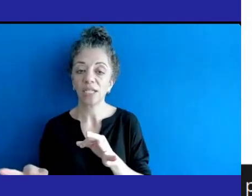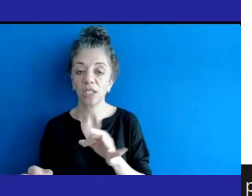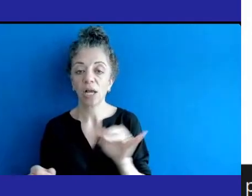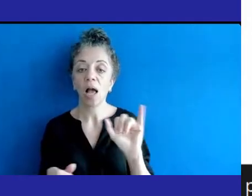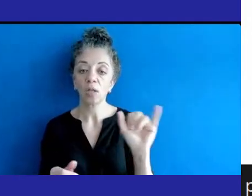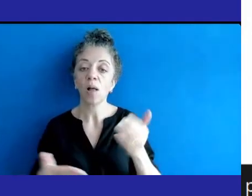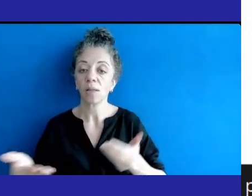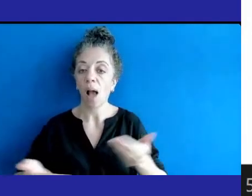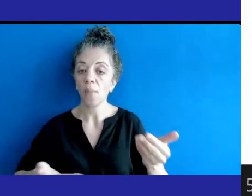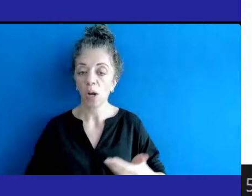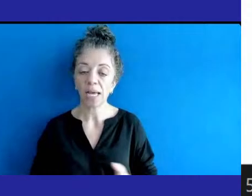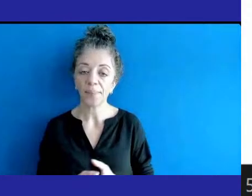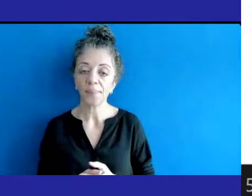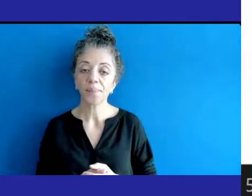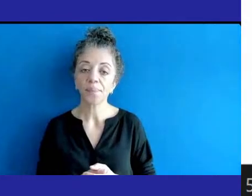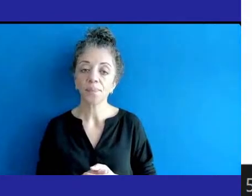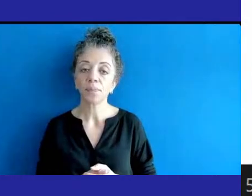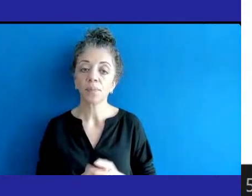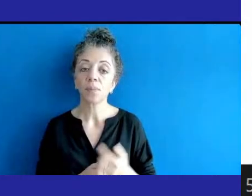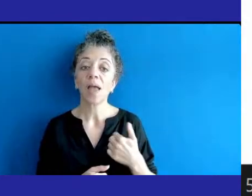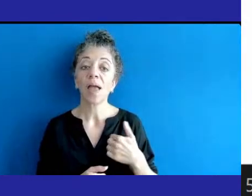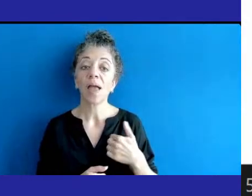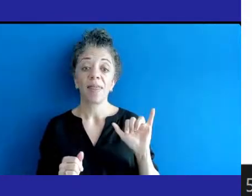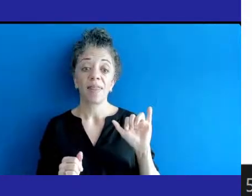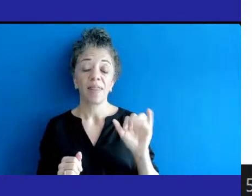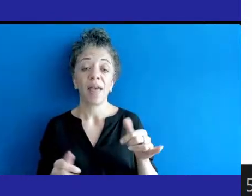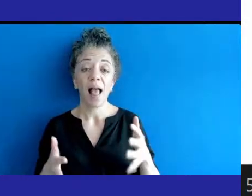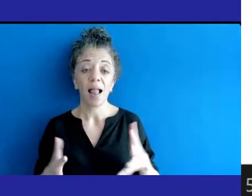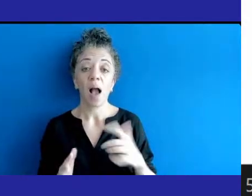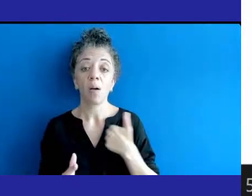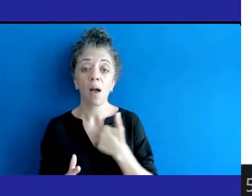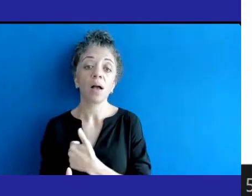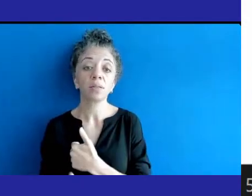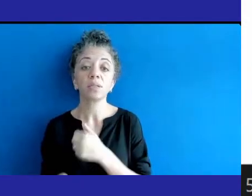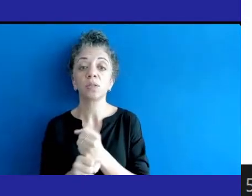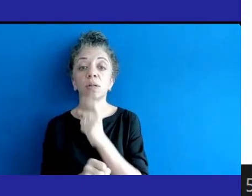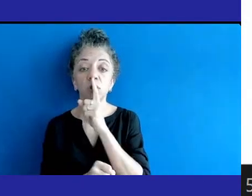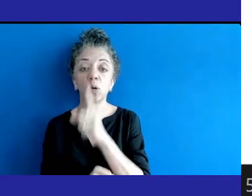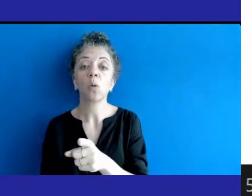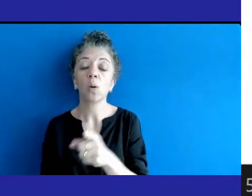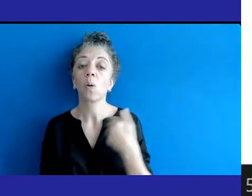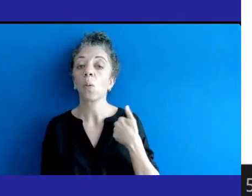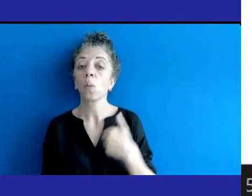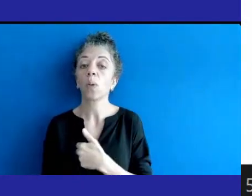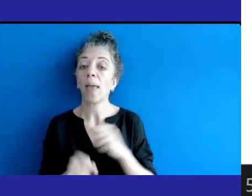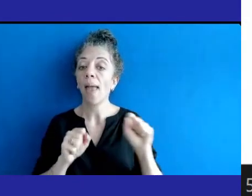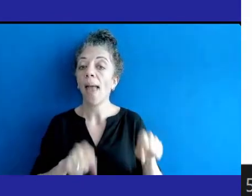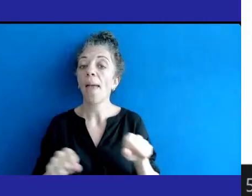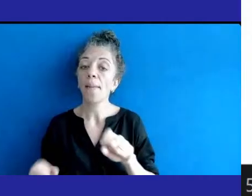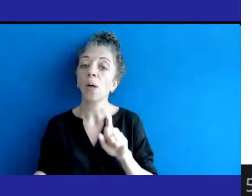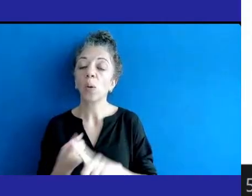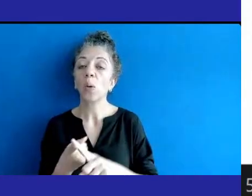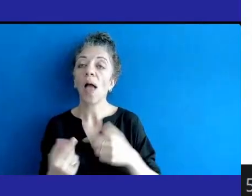allows us to ensure that we are able to have a very